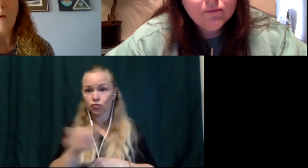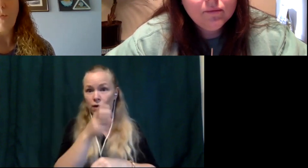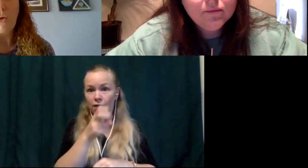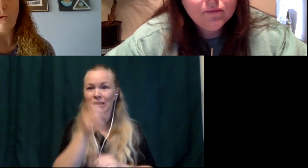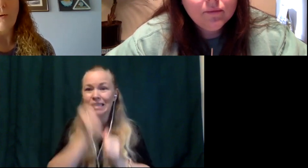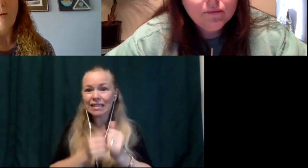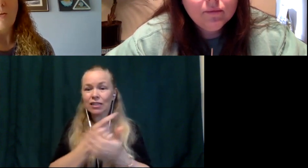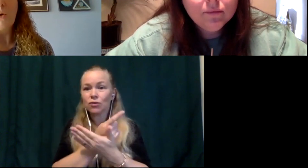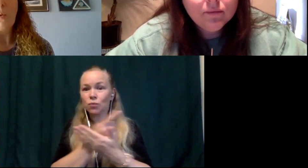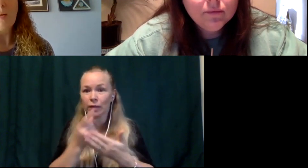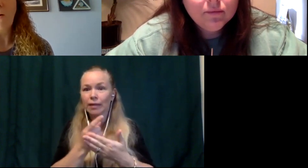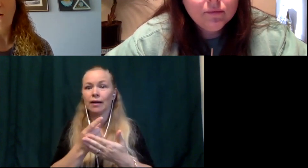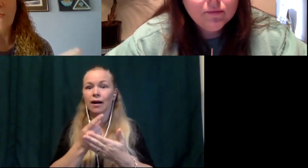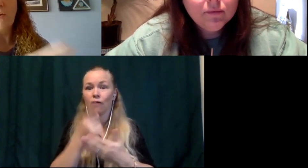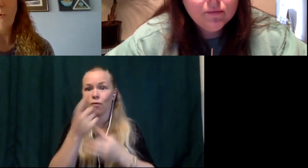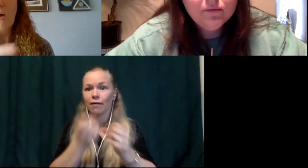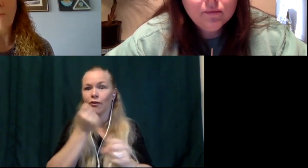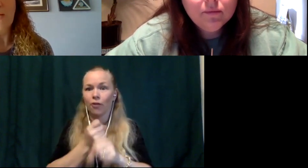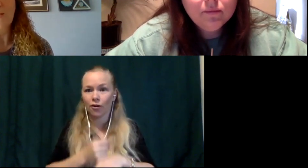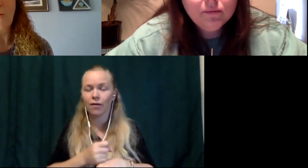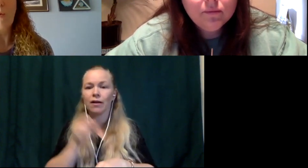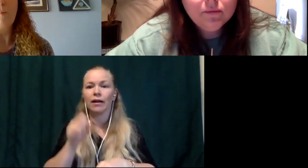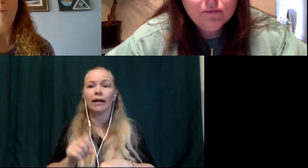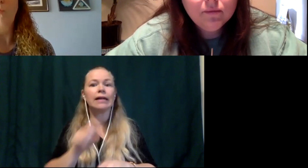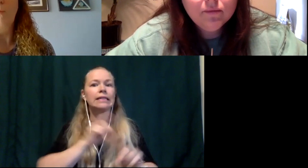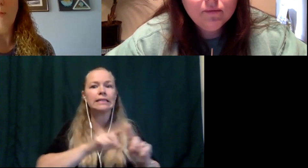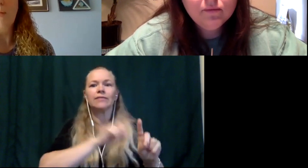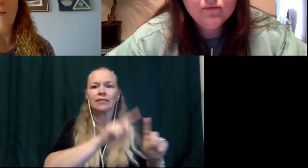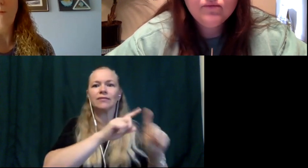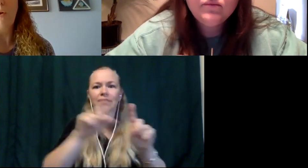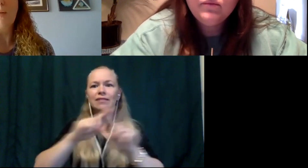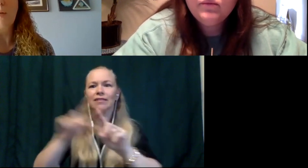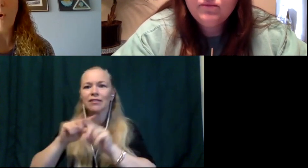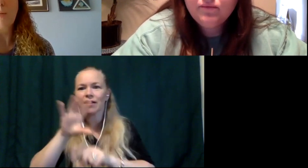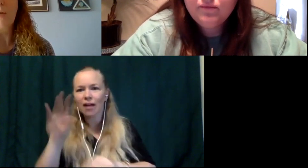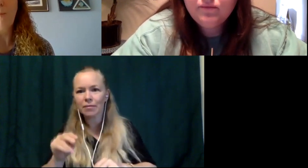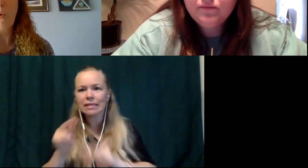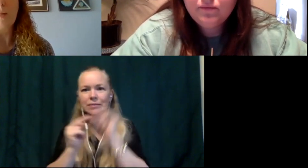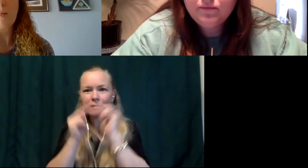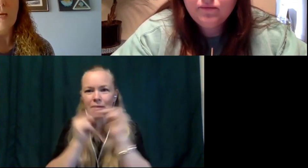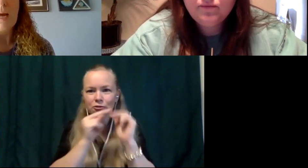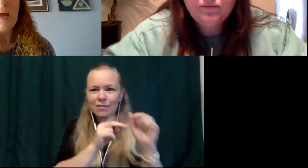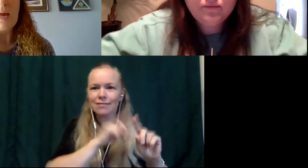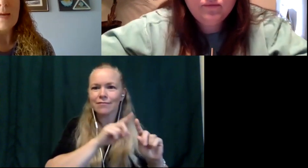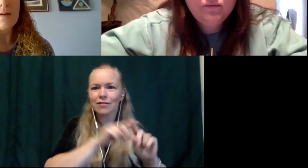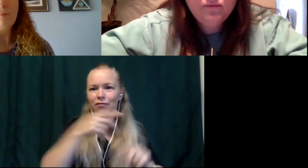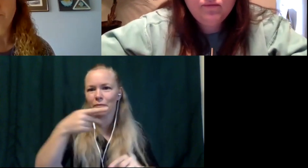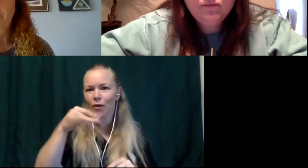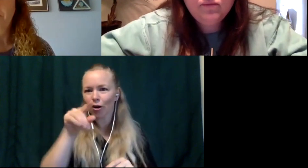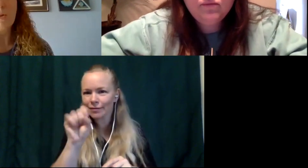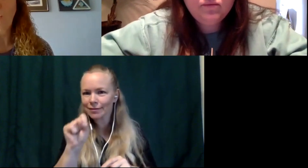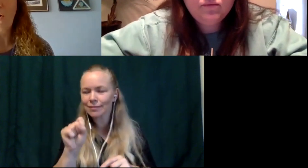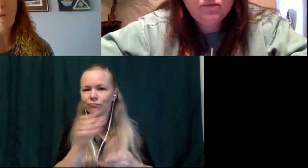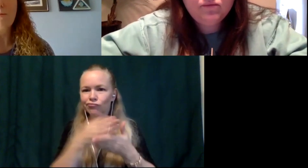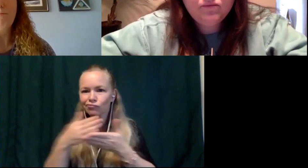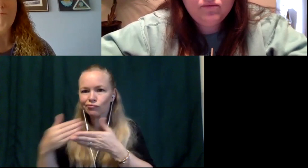week of the year, you know, went to all the different companies that were building the various parts and components, and they